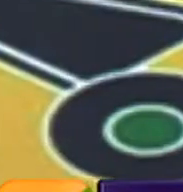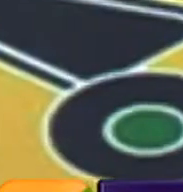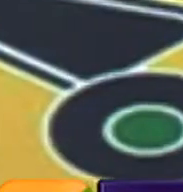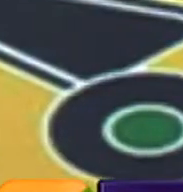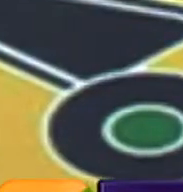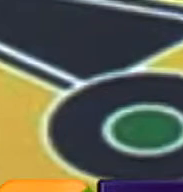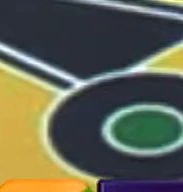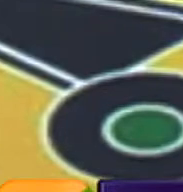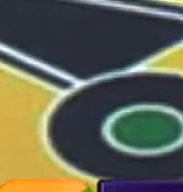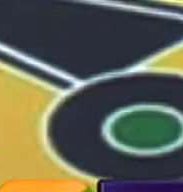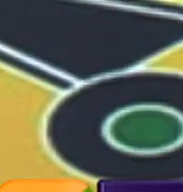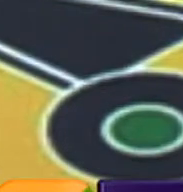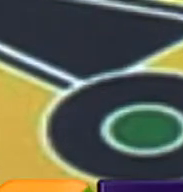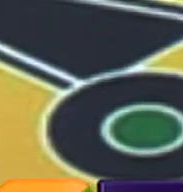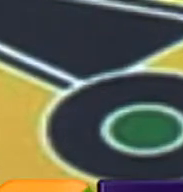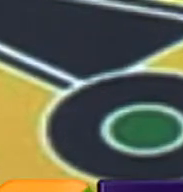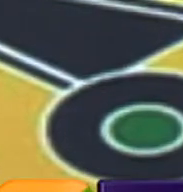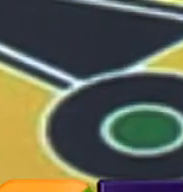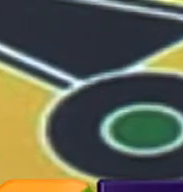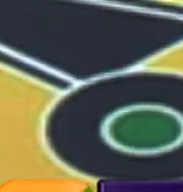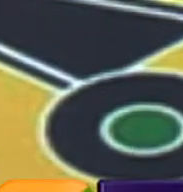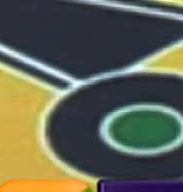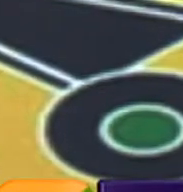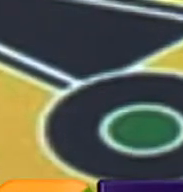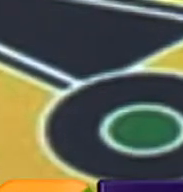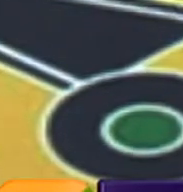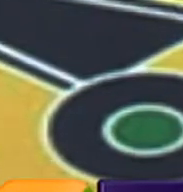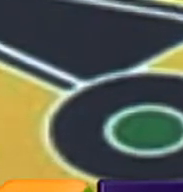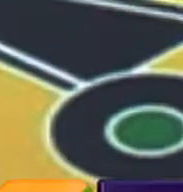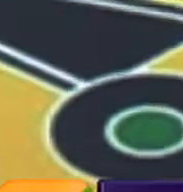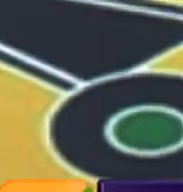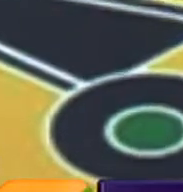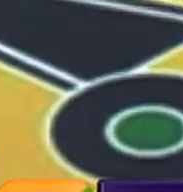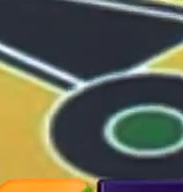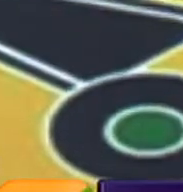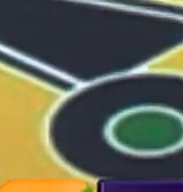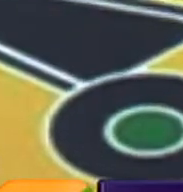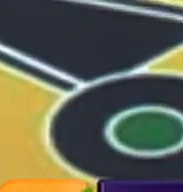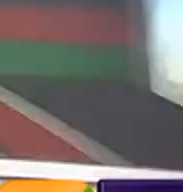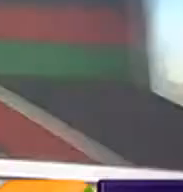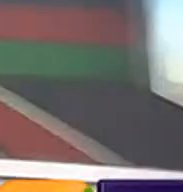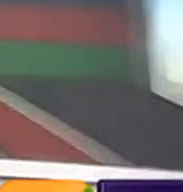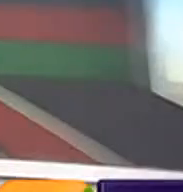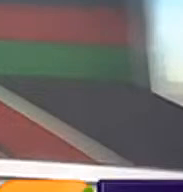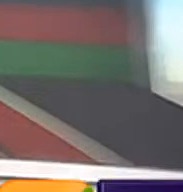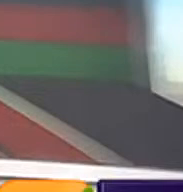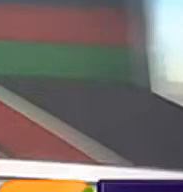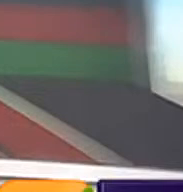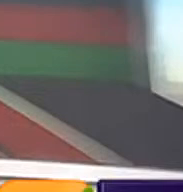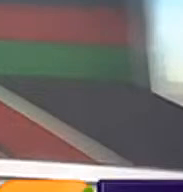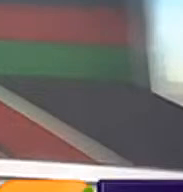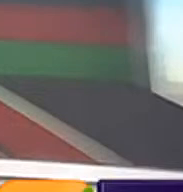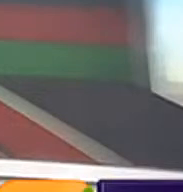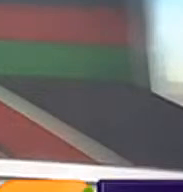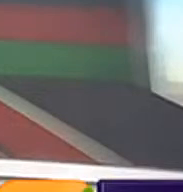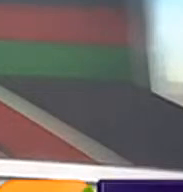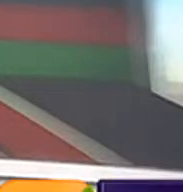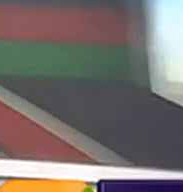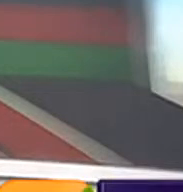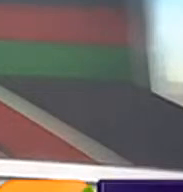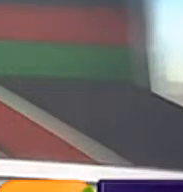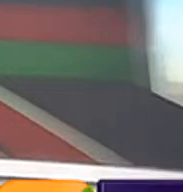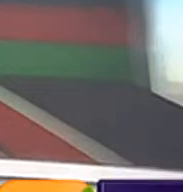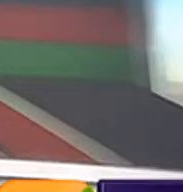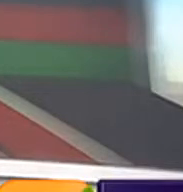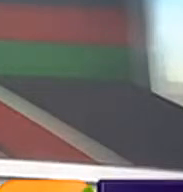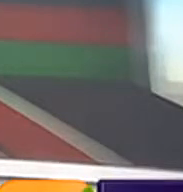kwa Runinga Citizen, diyo wa Kenya wa jineo kweli, siyo huu. Asante sana waziri, shukran Sam. All right, waziri,